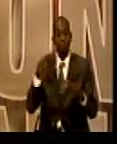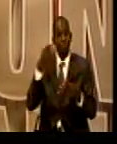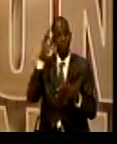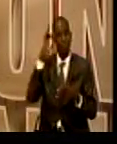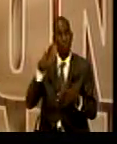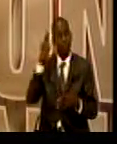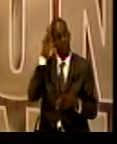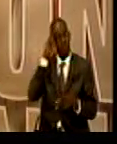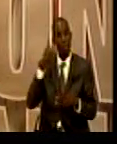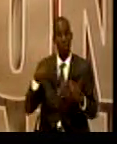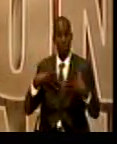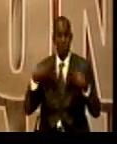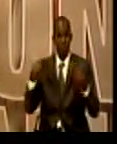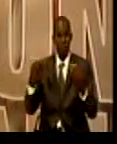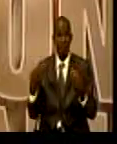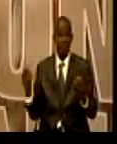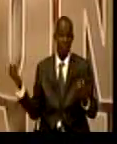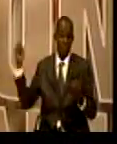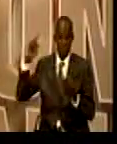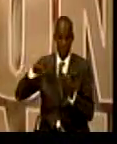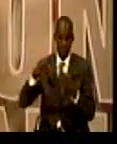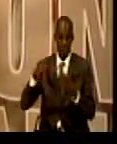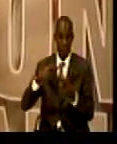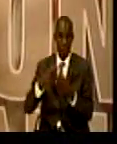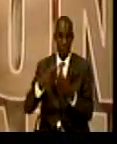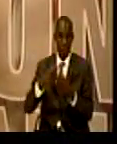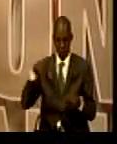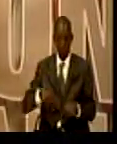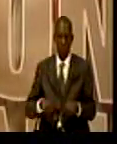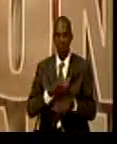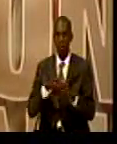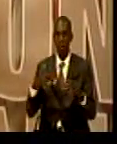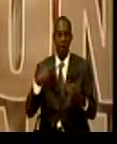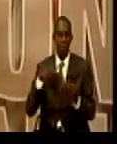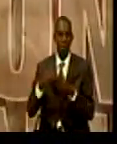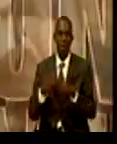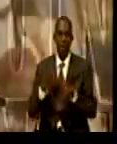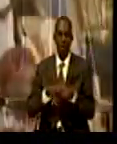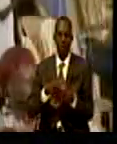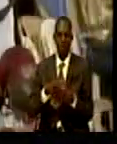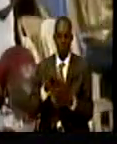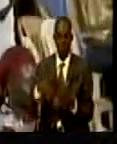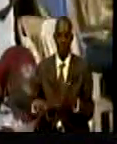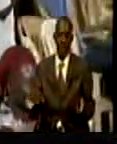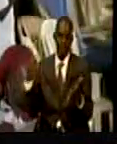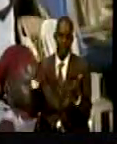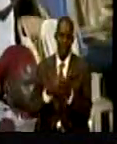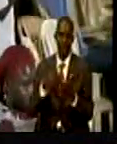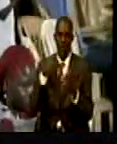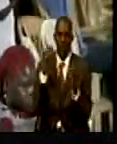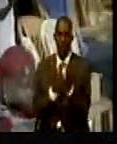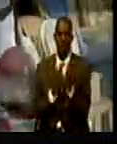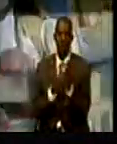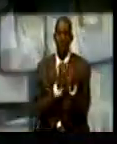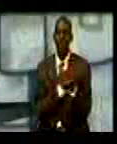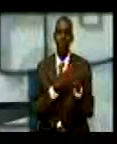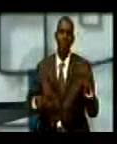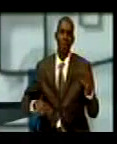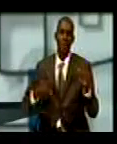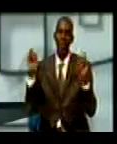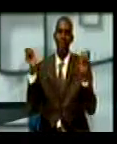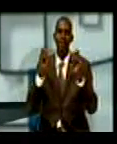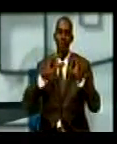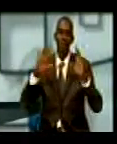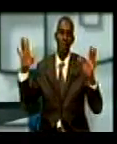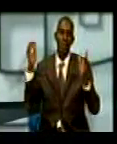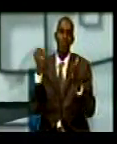till today, I never have problem on that leg again. Praise the Lord. Hallelujah. Amen. The